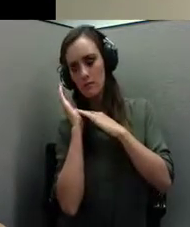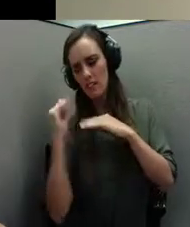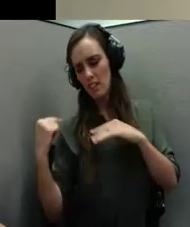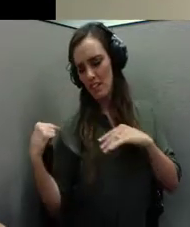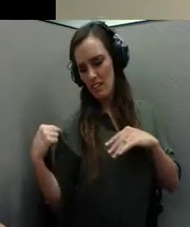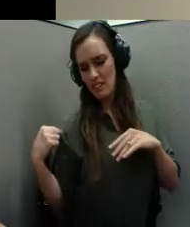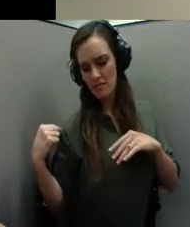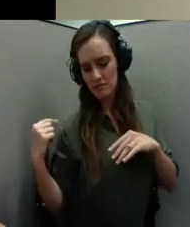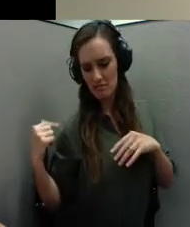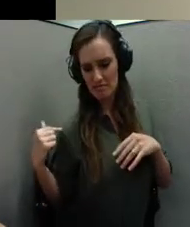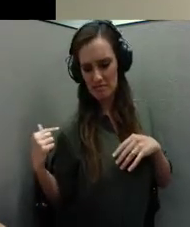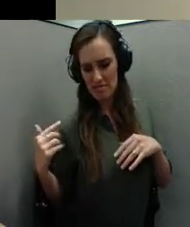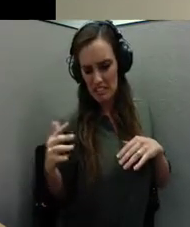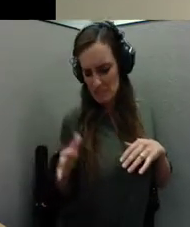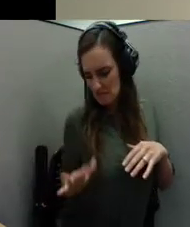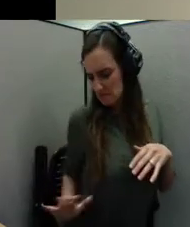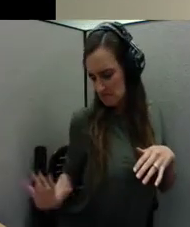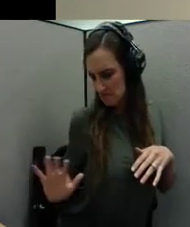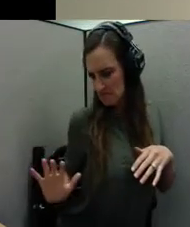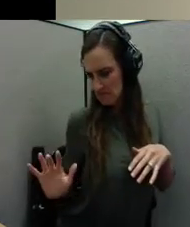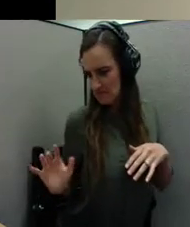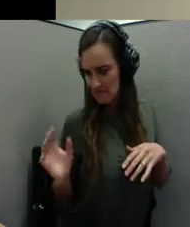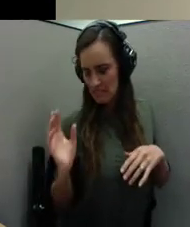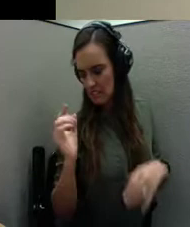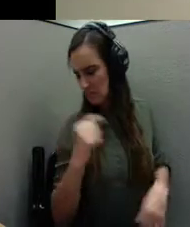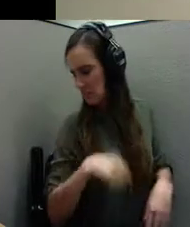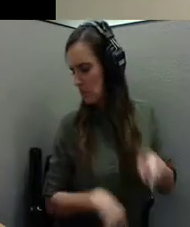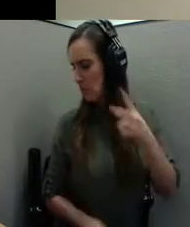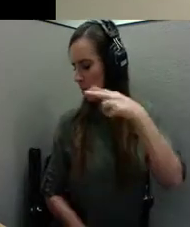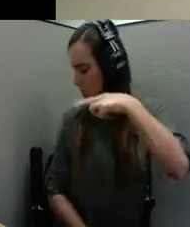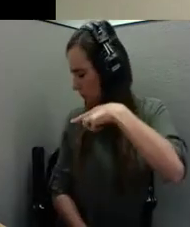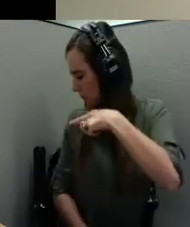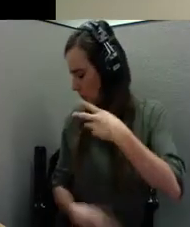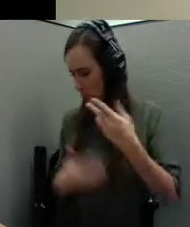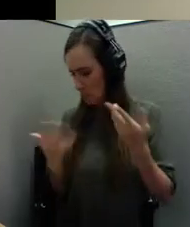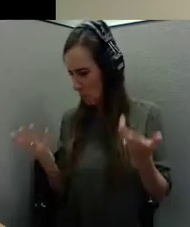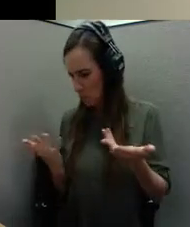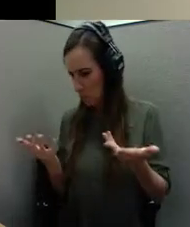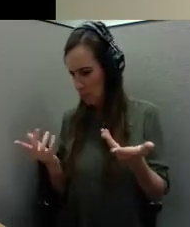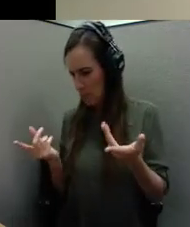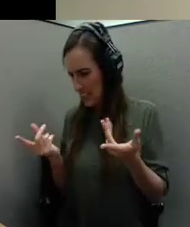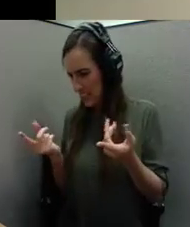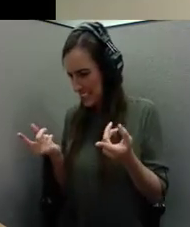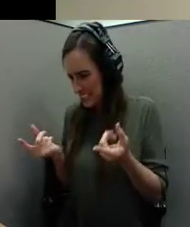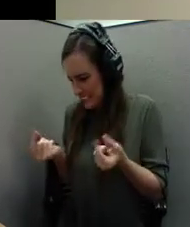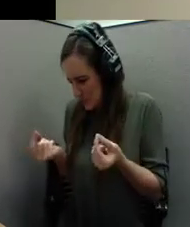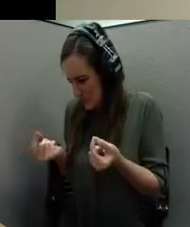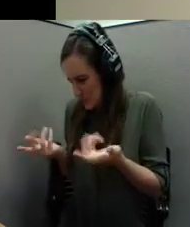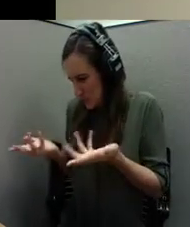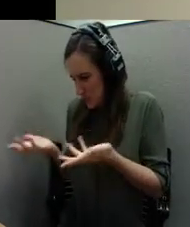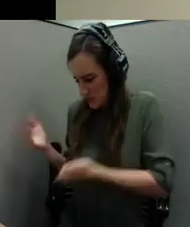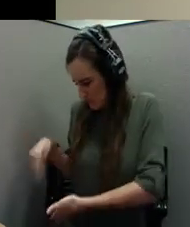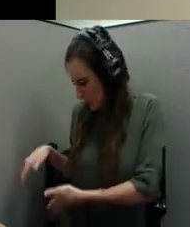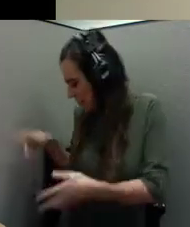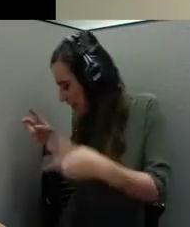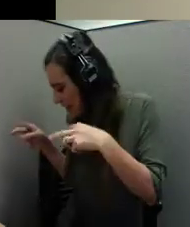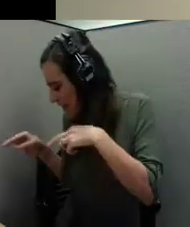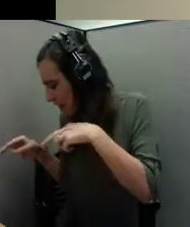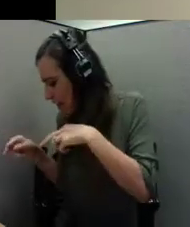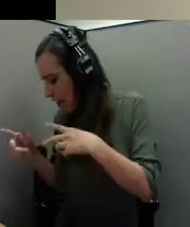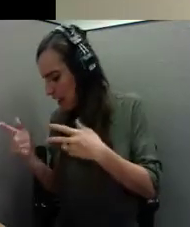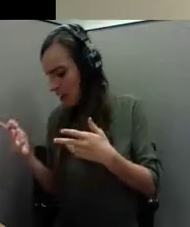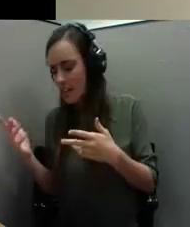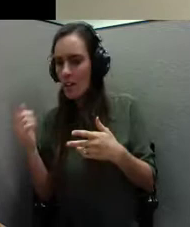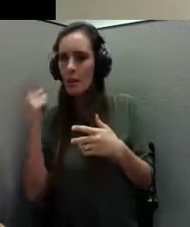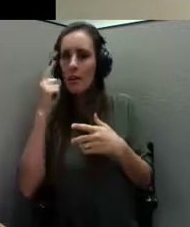something below where he was laying. He couldn't quite figure out what that was down there, but he thought,